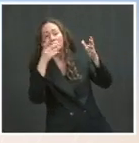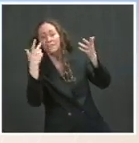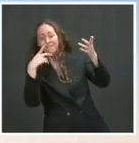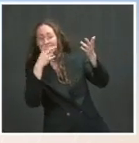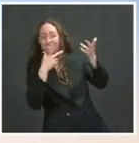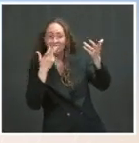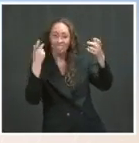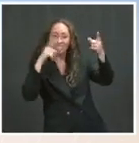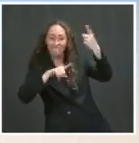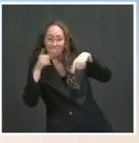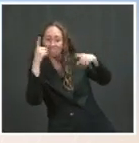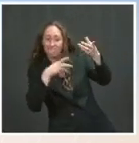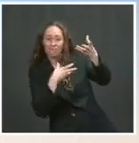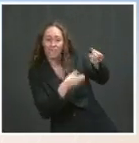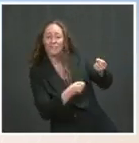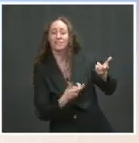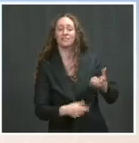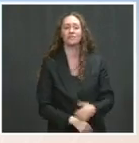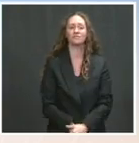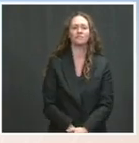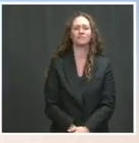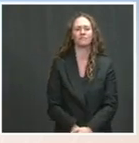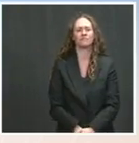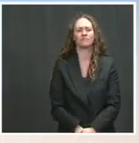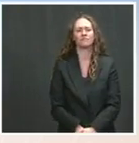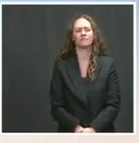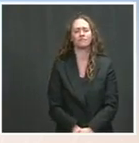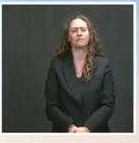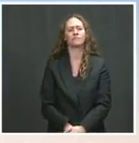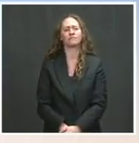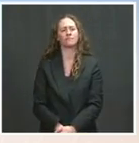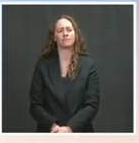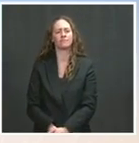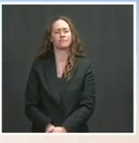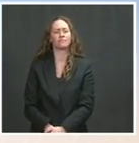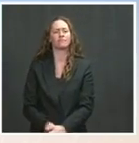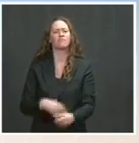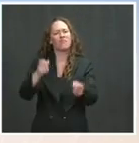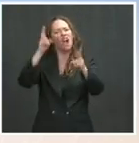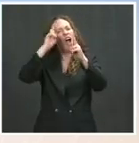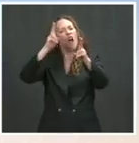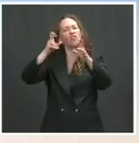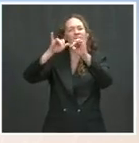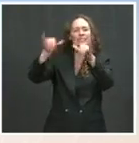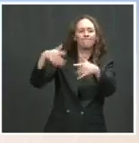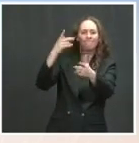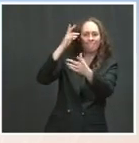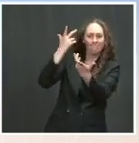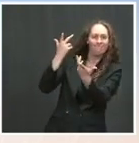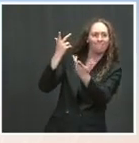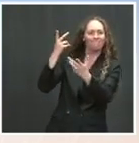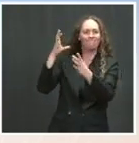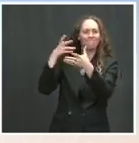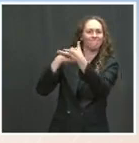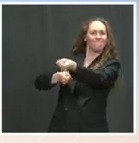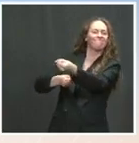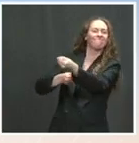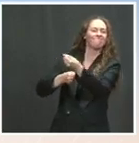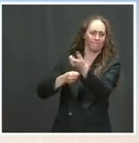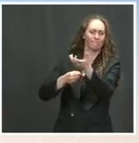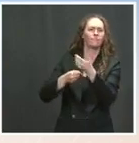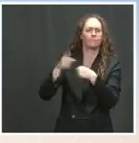I'm not sure I completely understand that argument, given it provides guidance directly to individuals about what they can do to protect